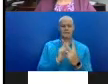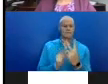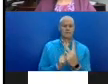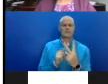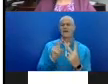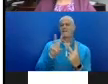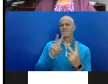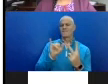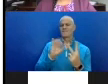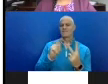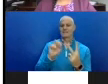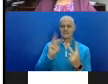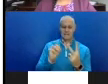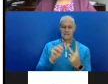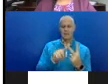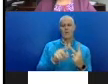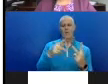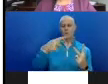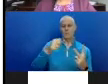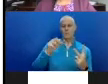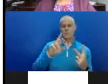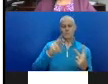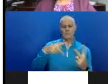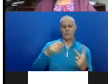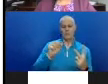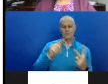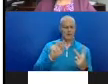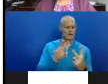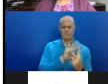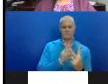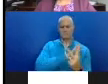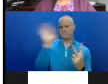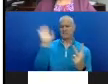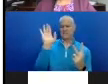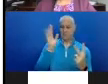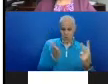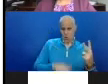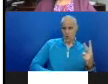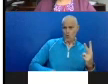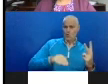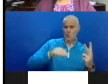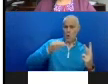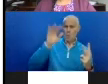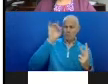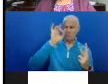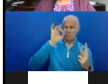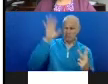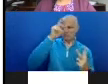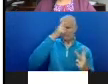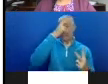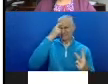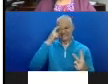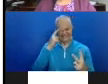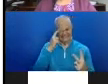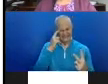perpetrator. So often guys come in really with horrendous violent childhoods, and they come out of those childhoods thinking that everybody, the